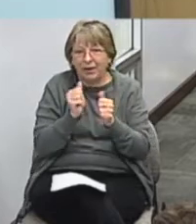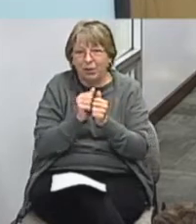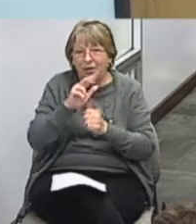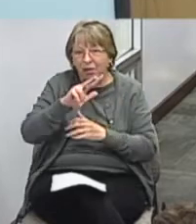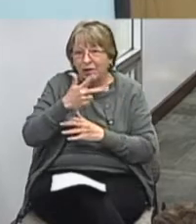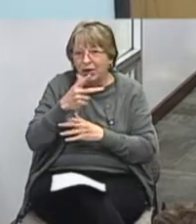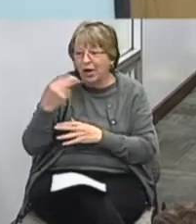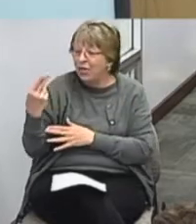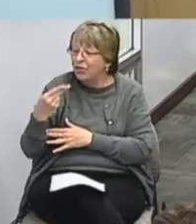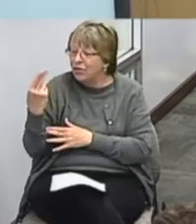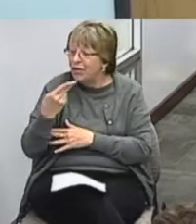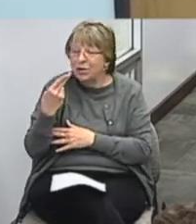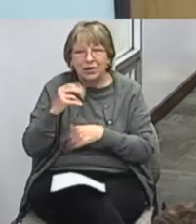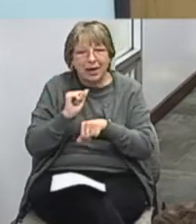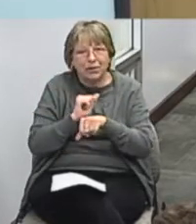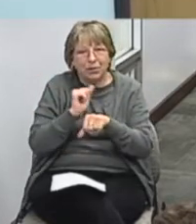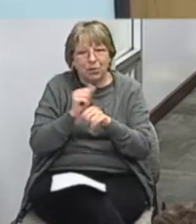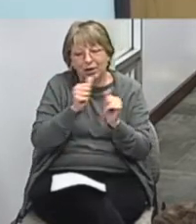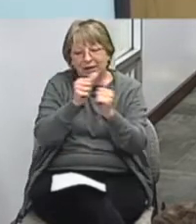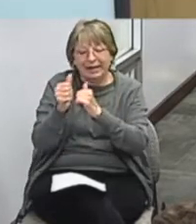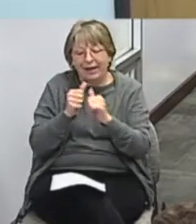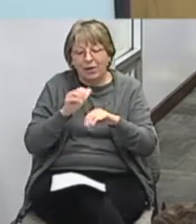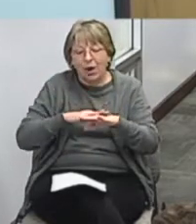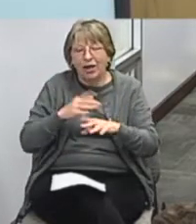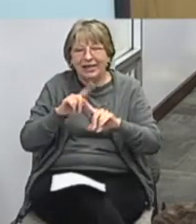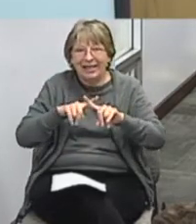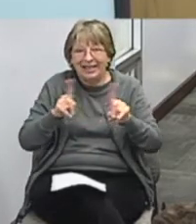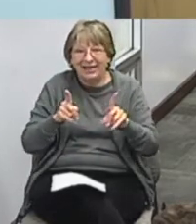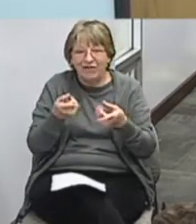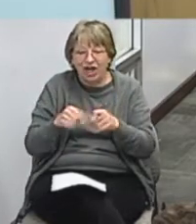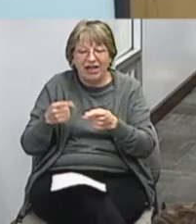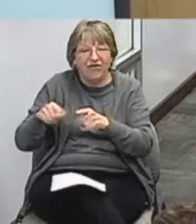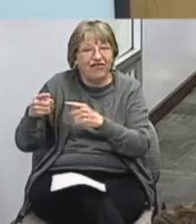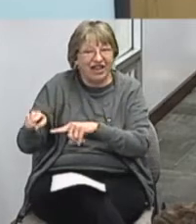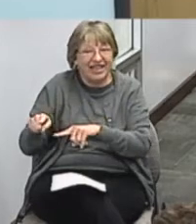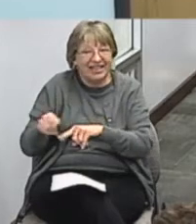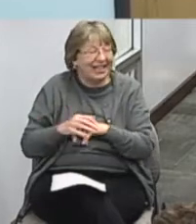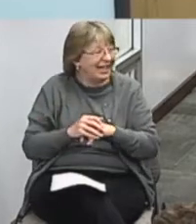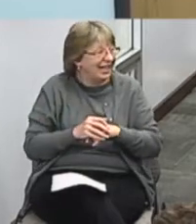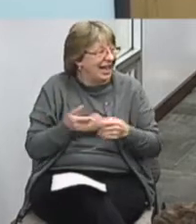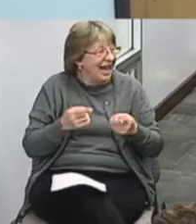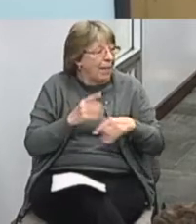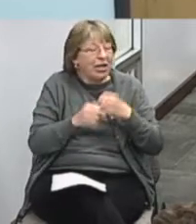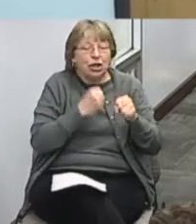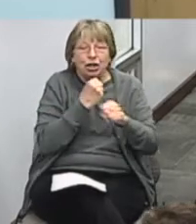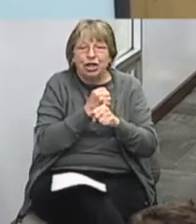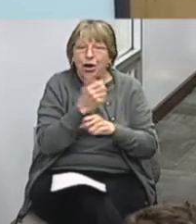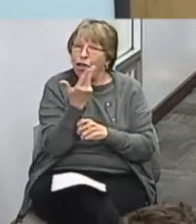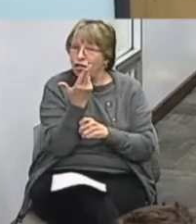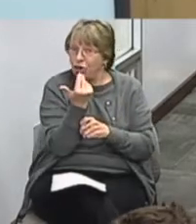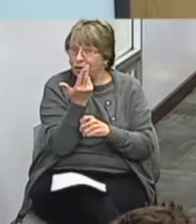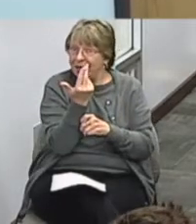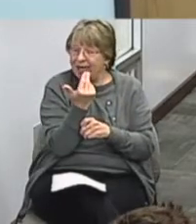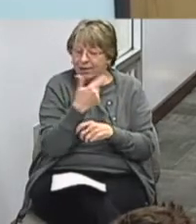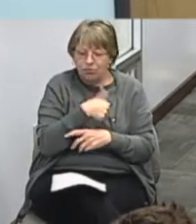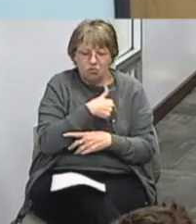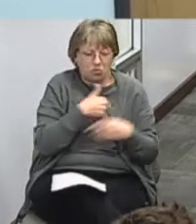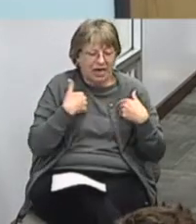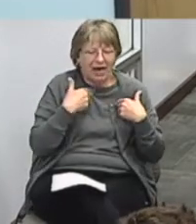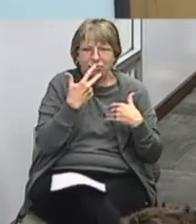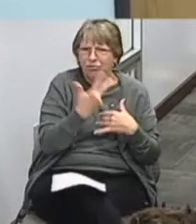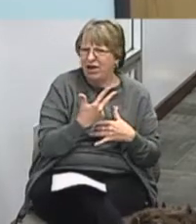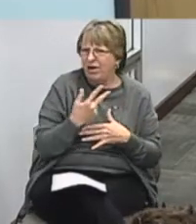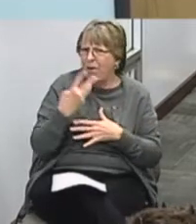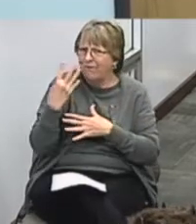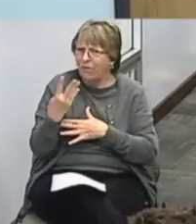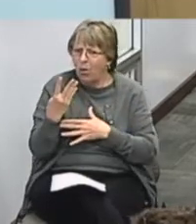coordinate different events. In 2013, we had 3 or 4 events combined